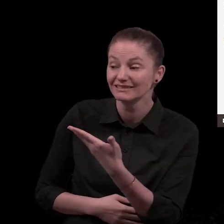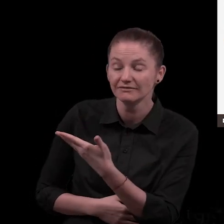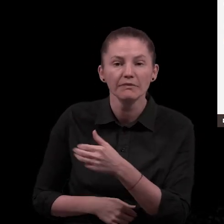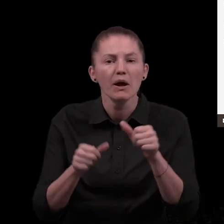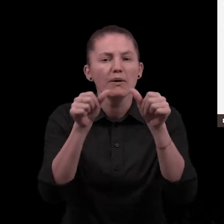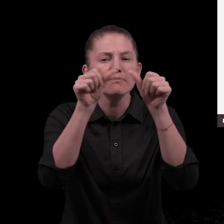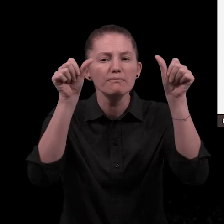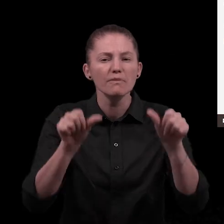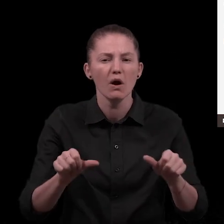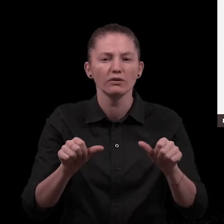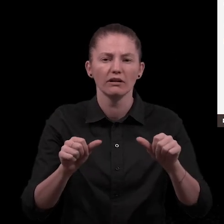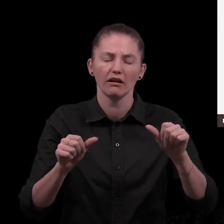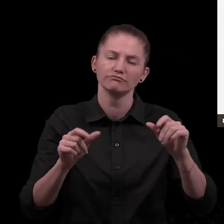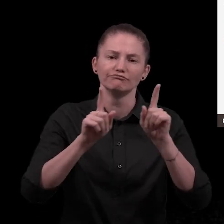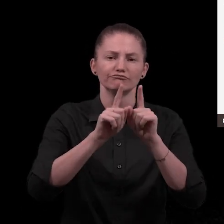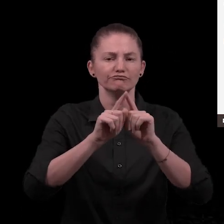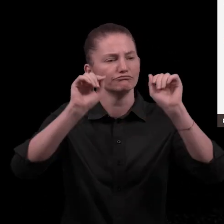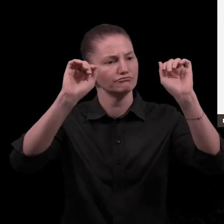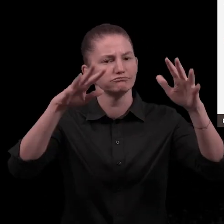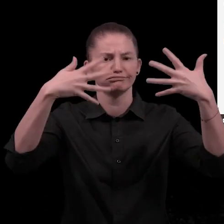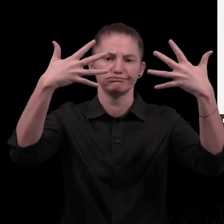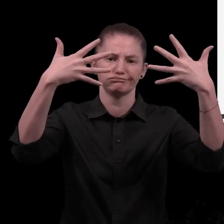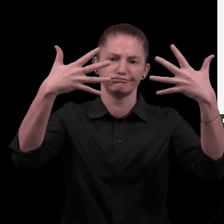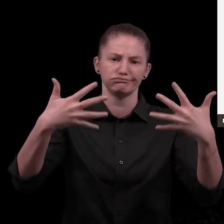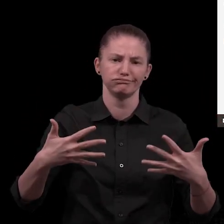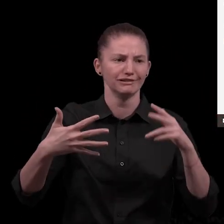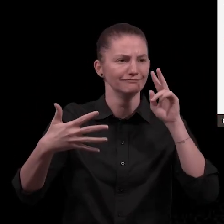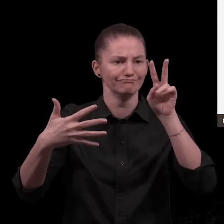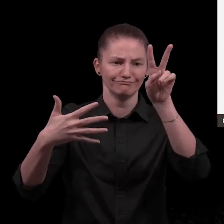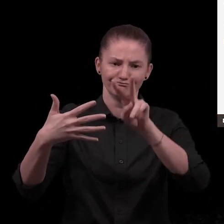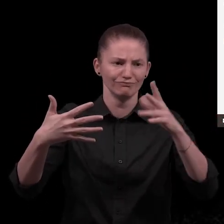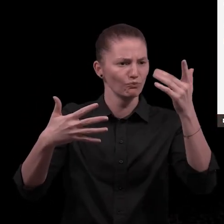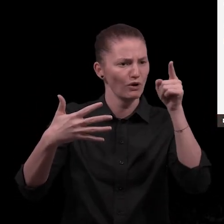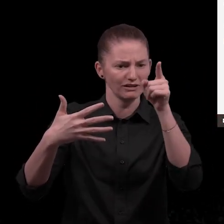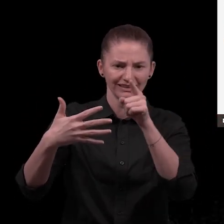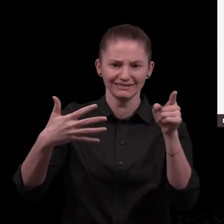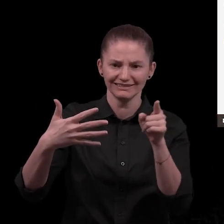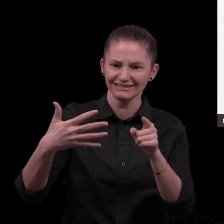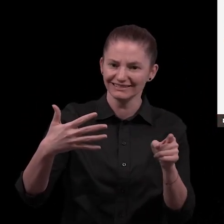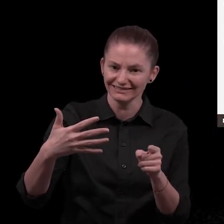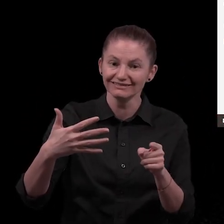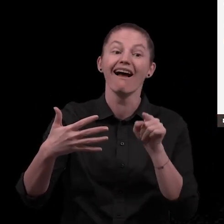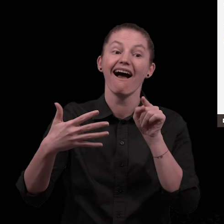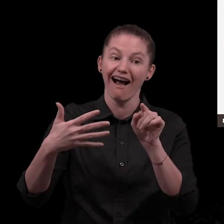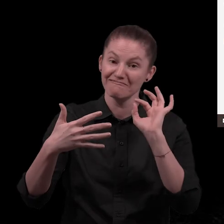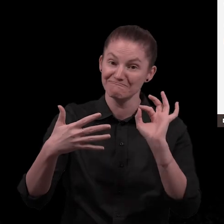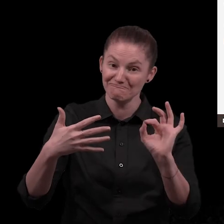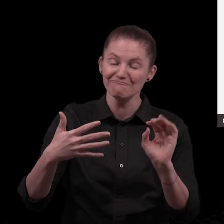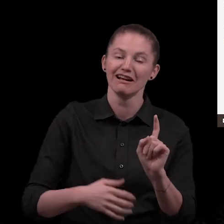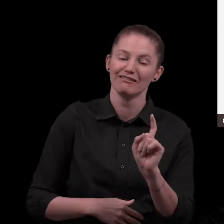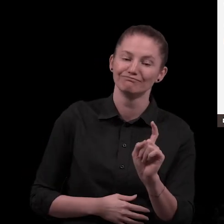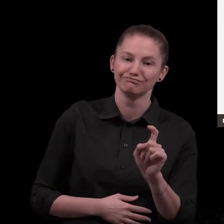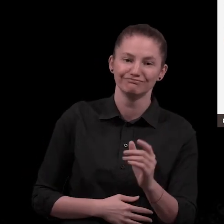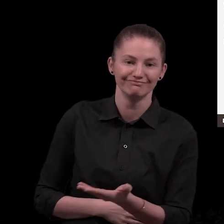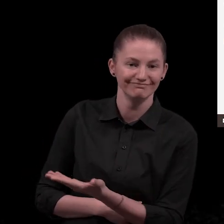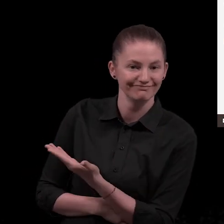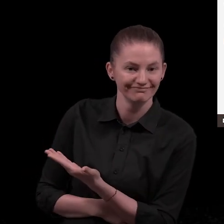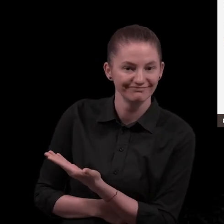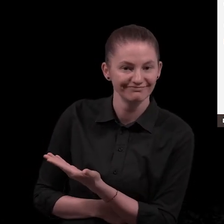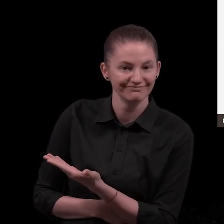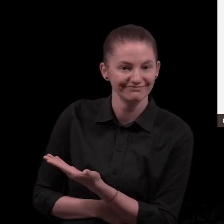it can pair up the key value pairs. So for name, I'm going to highlight the name just here.